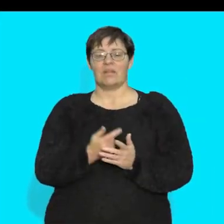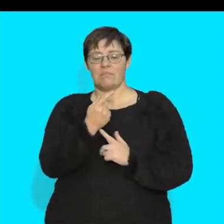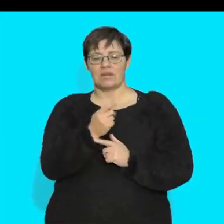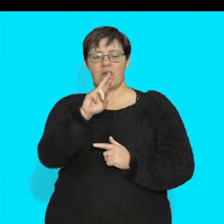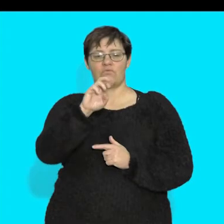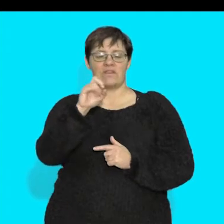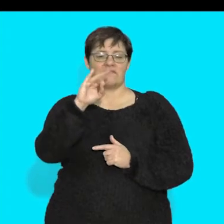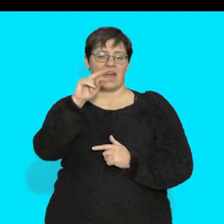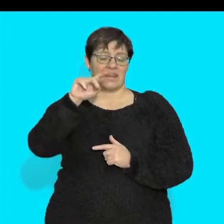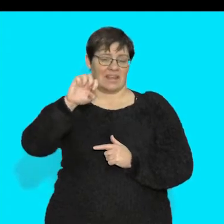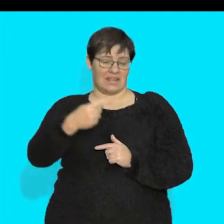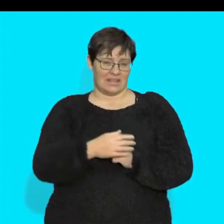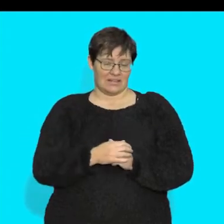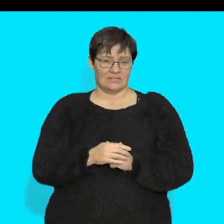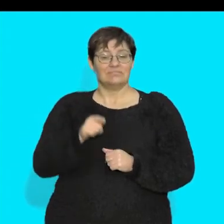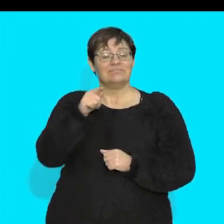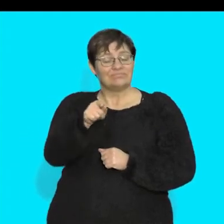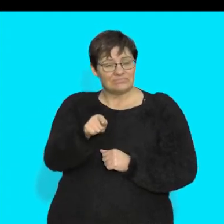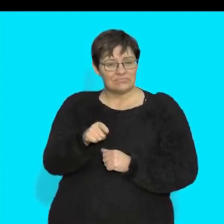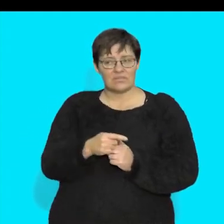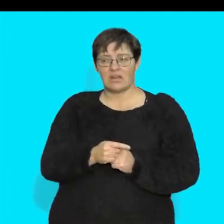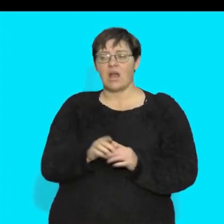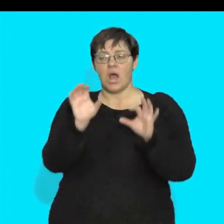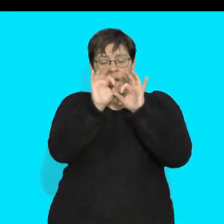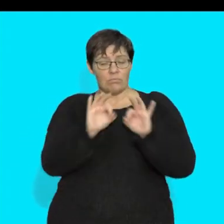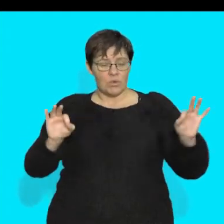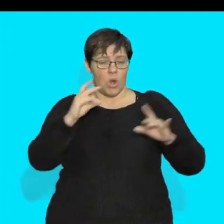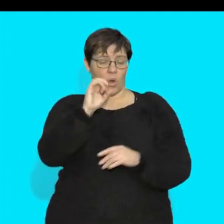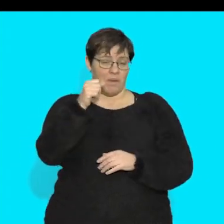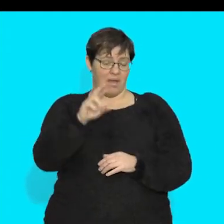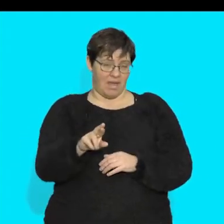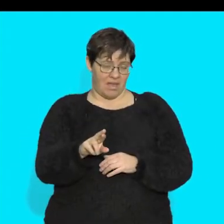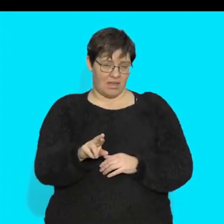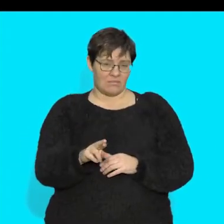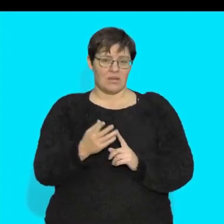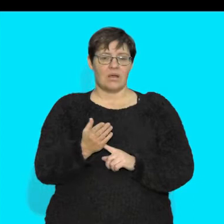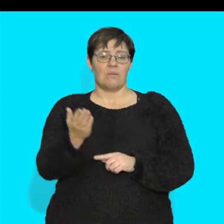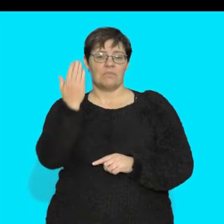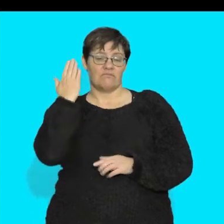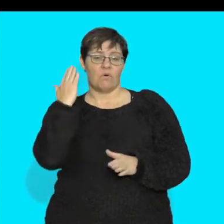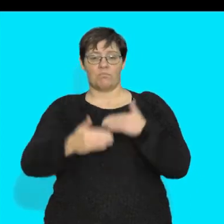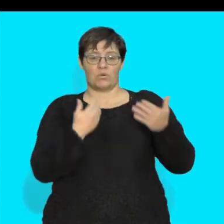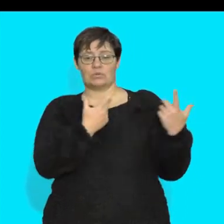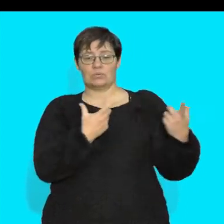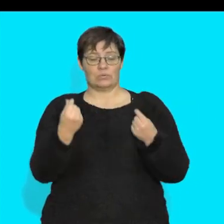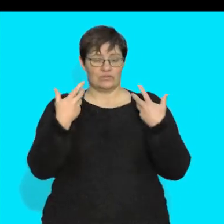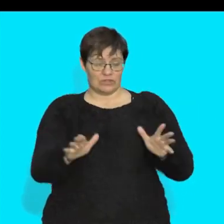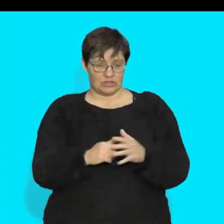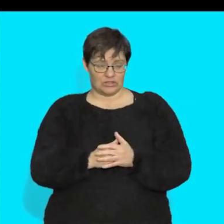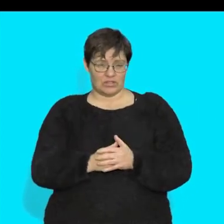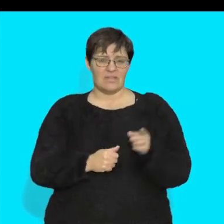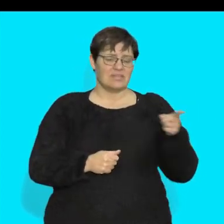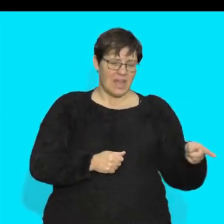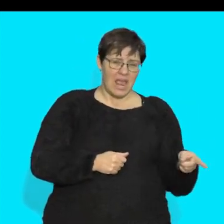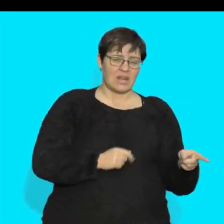to electrorefining. And electrorefining is where we take pure copper, which we've done from a previous